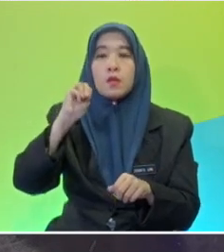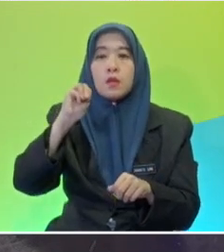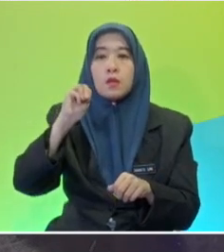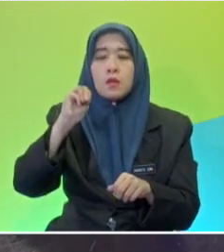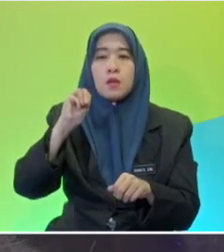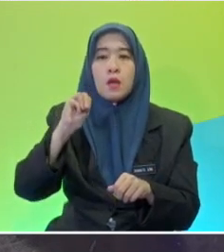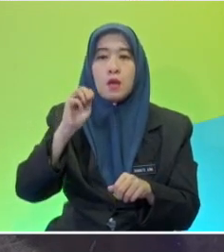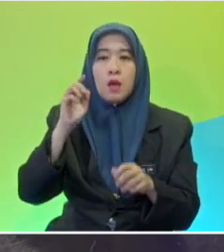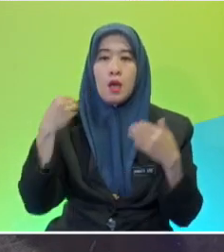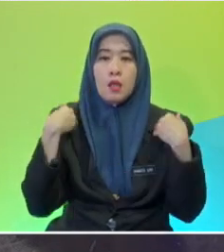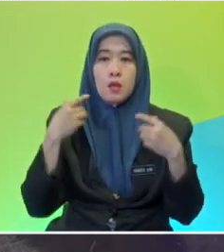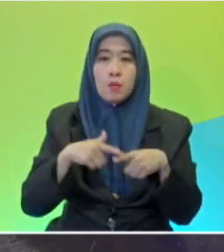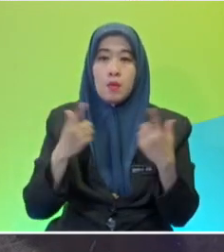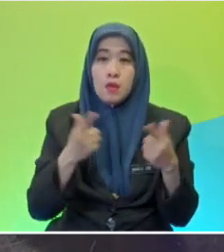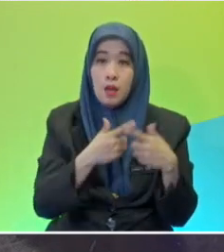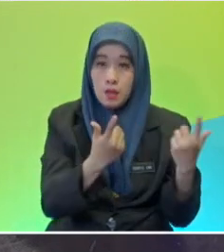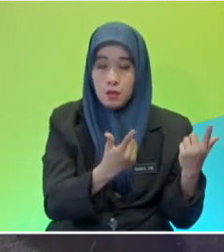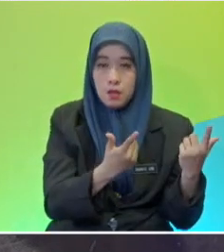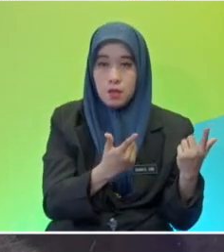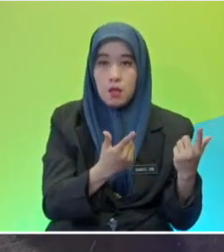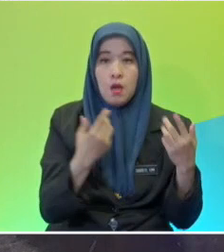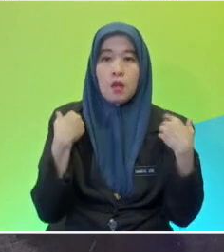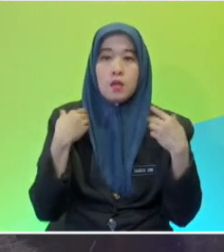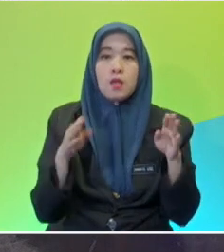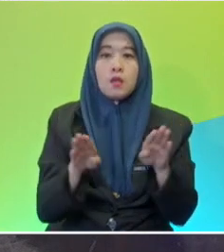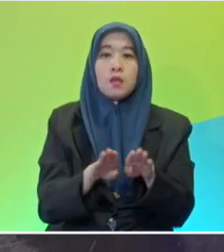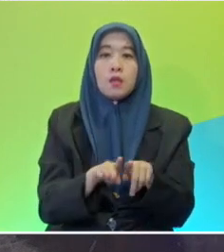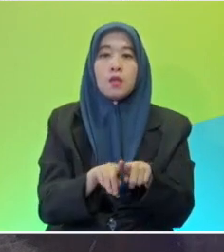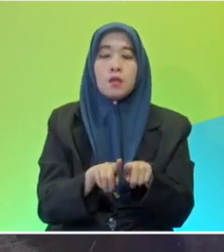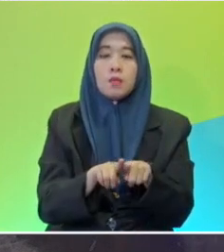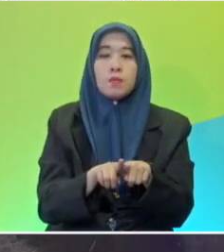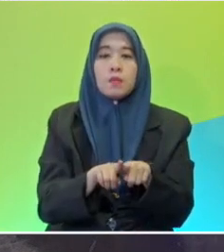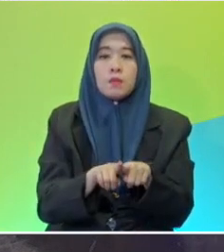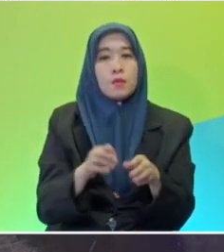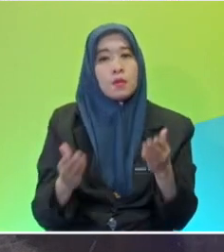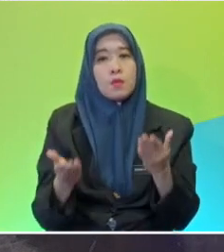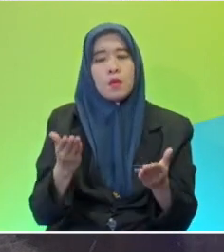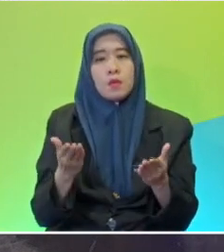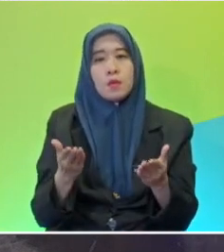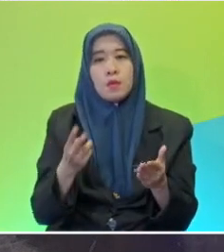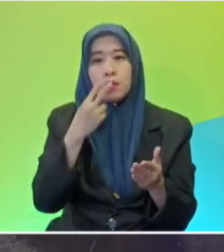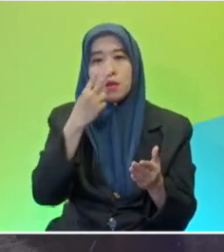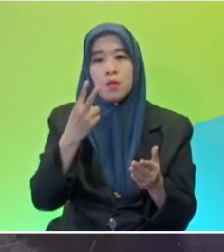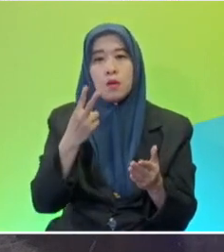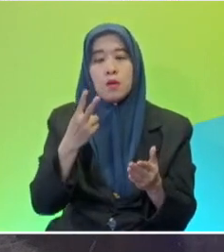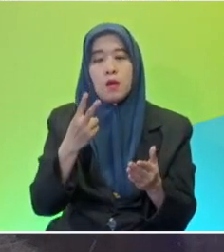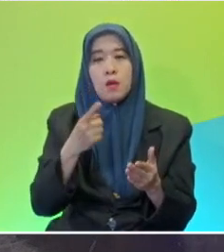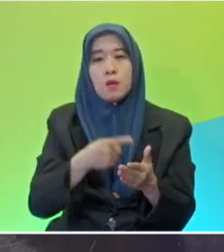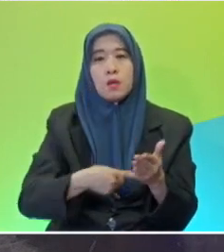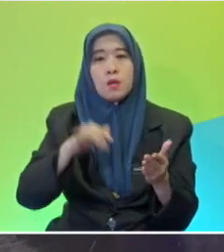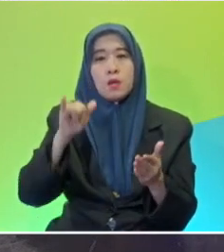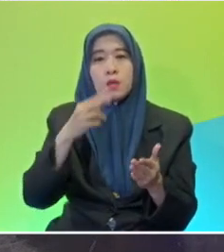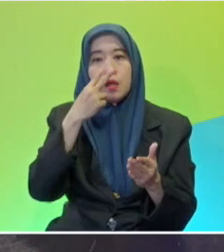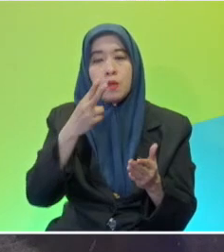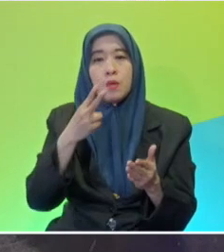different size of circumference of stem, Yeah, right? some are thicker, some are thicker, some are maybe it based on the whatever they are. Maybe